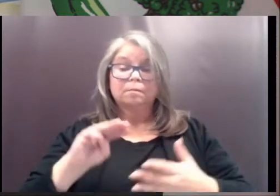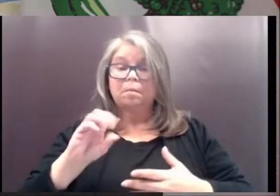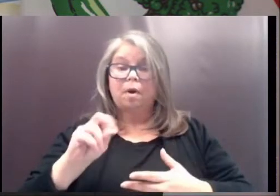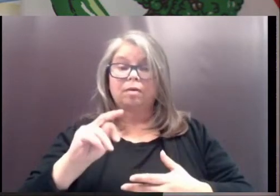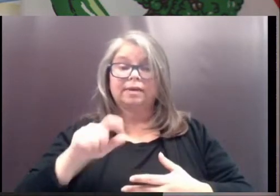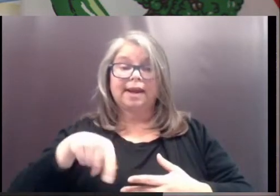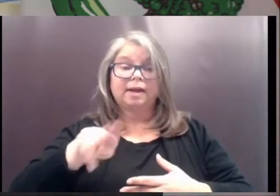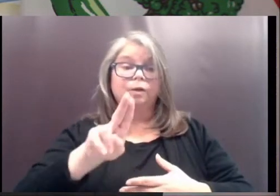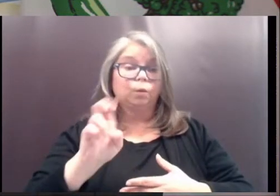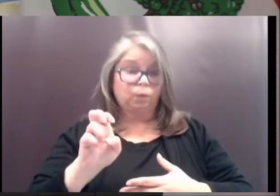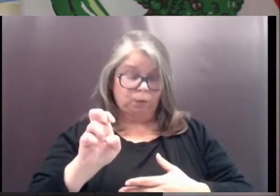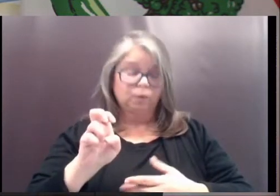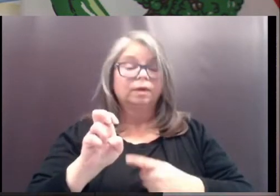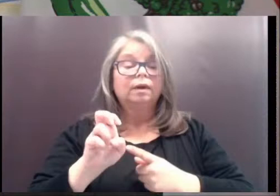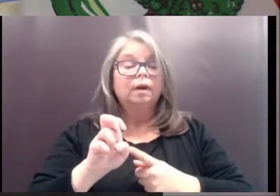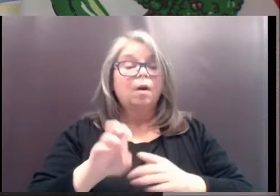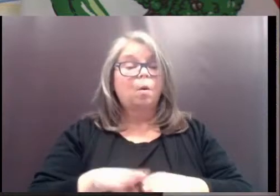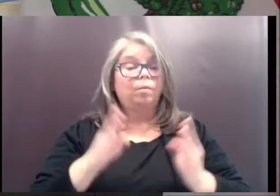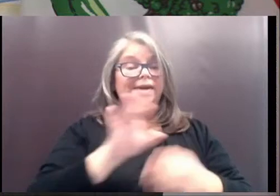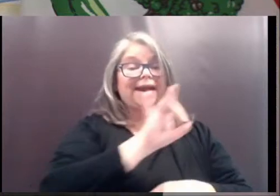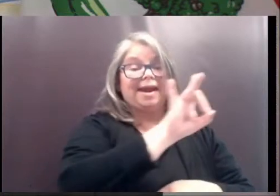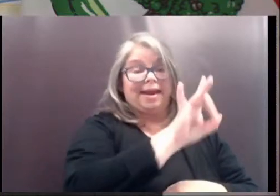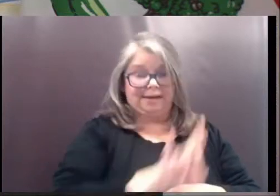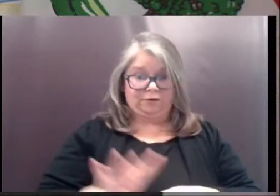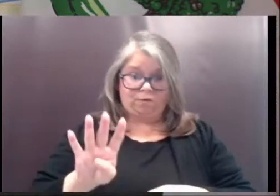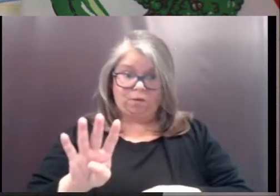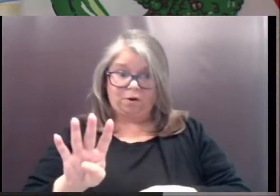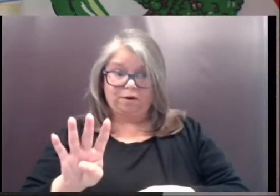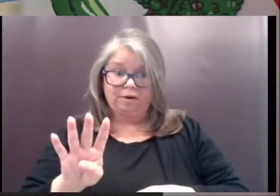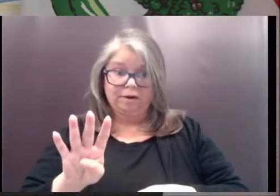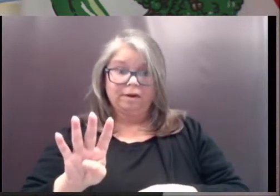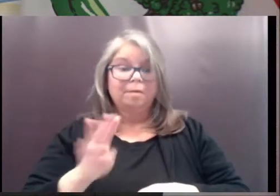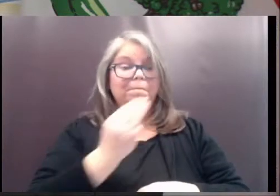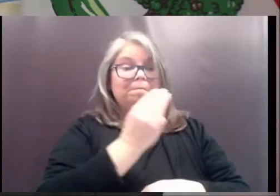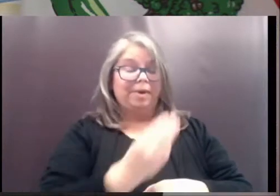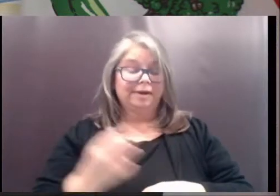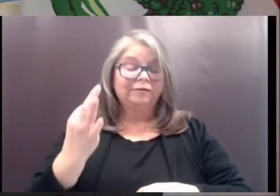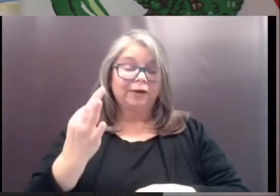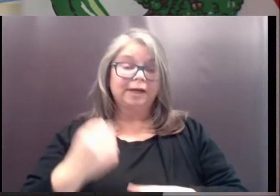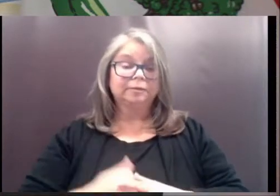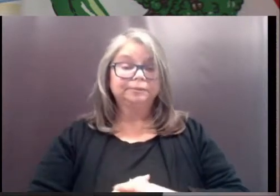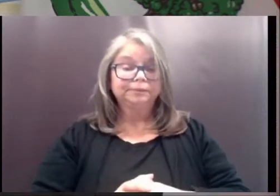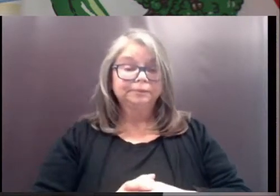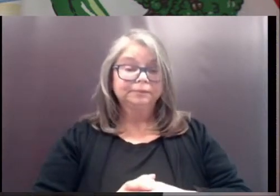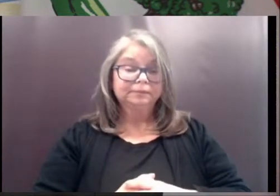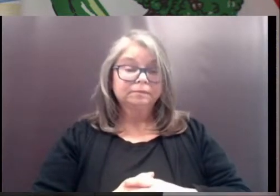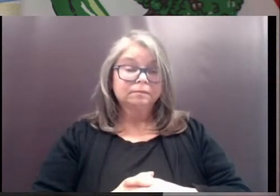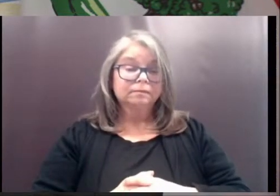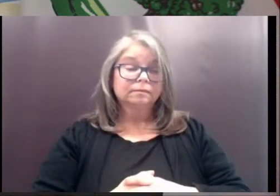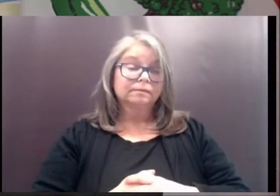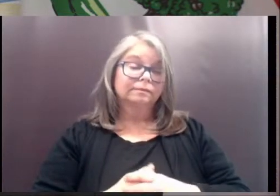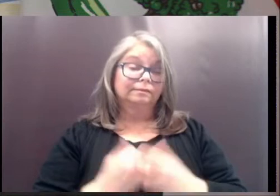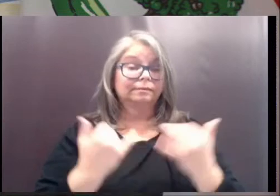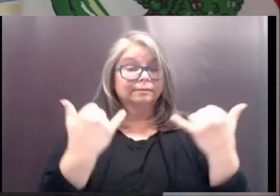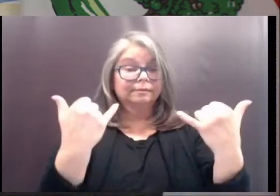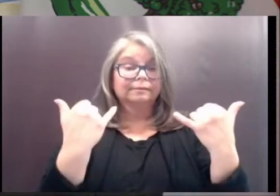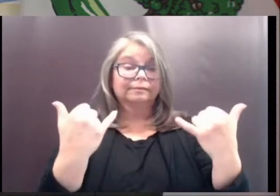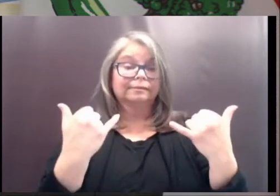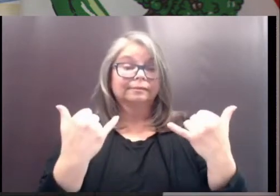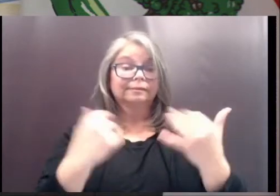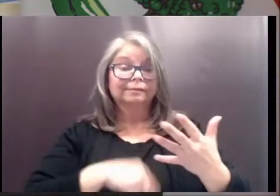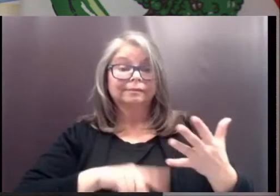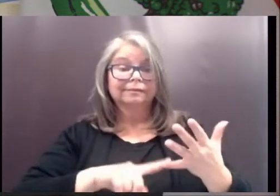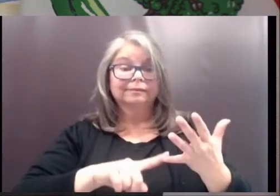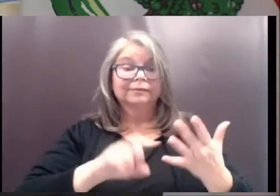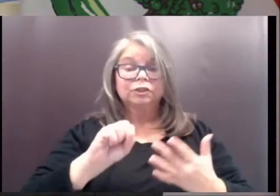be open from 8 a.m. to 4 p.m. Monday to Friday. Today, we also have our Stratford Town Hall pop-up testing